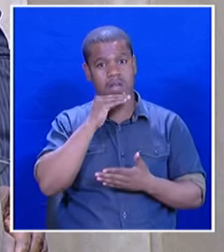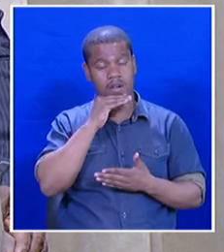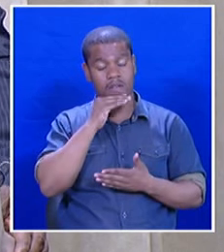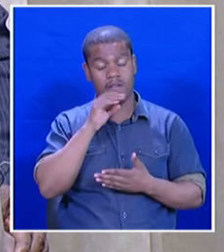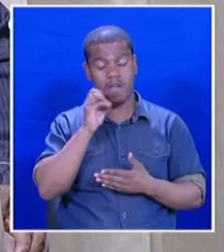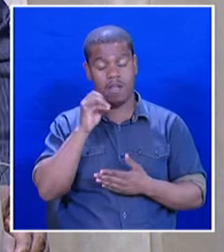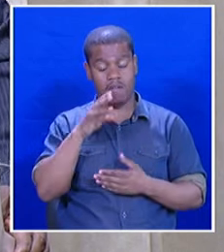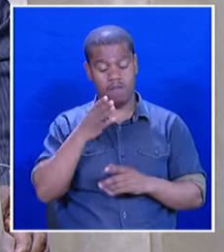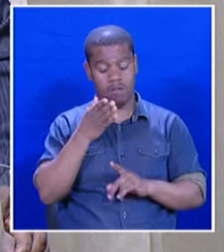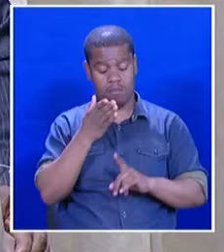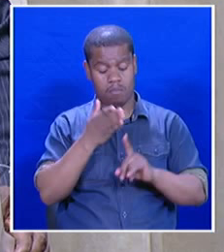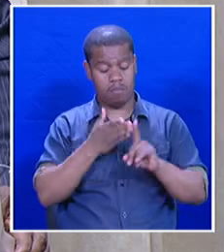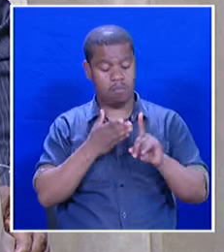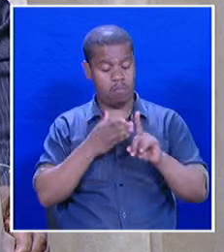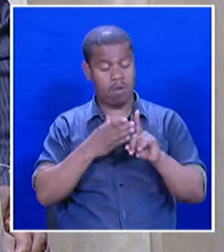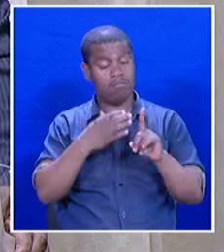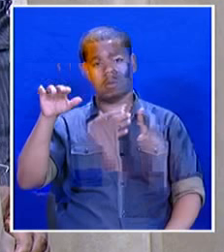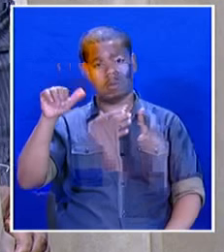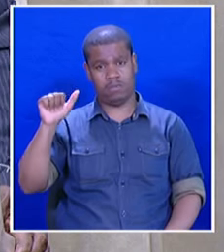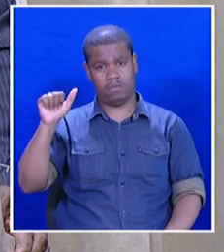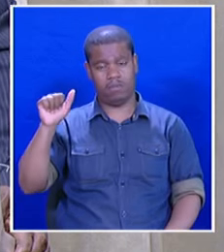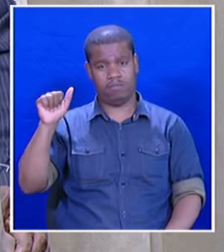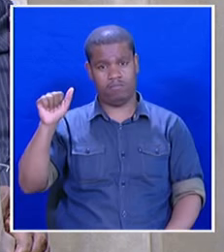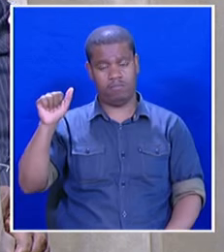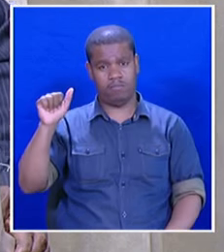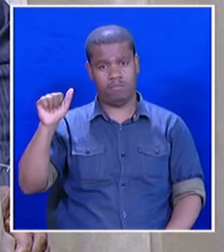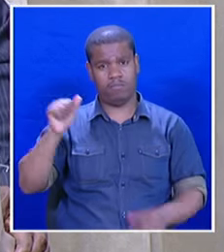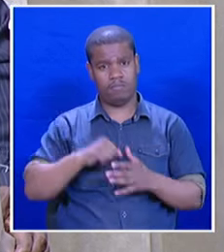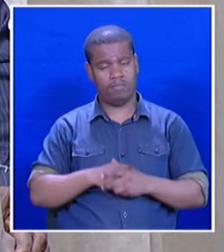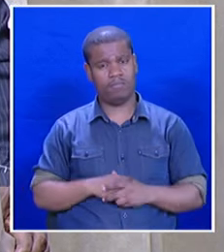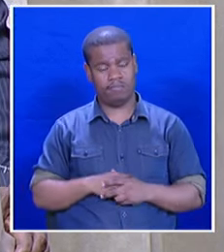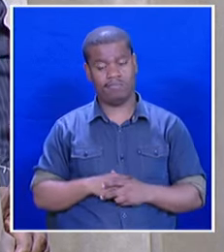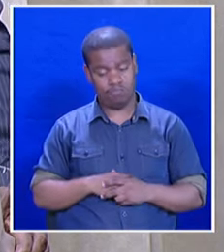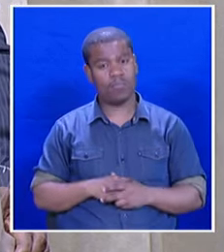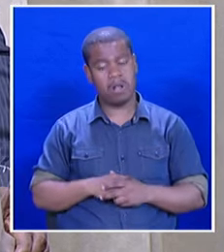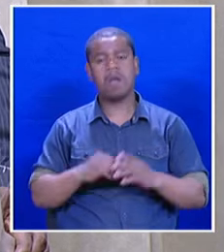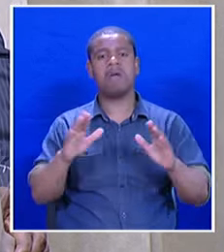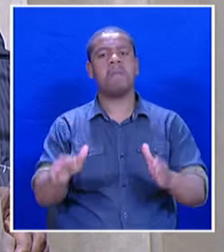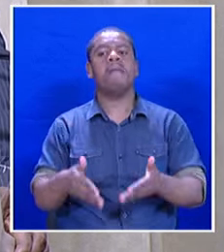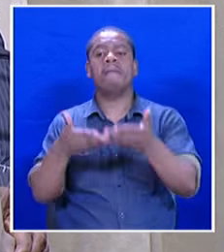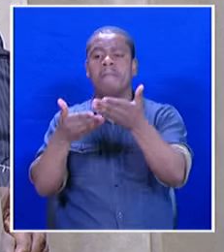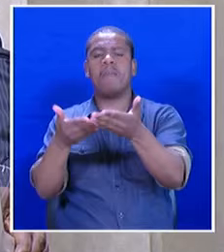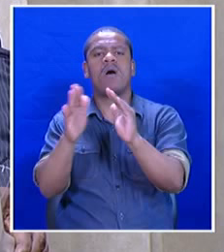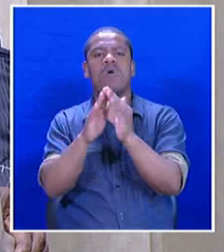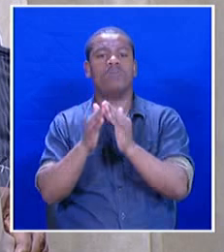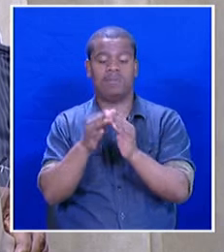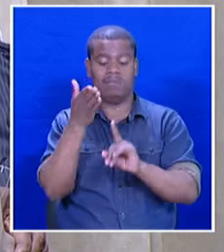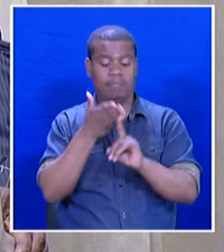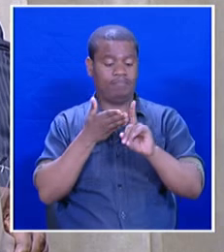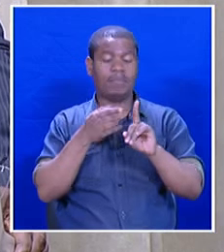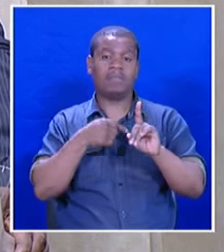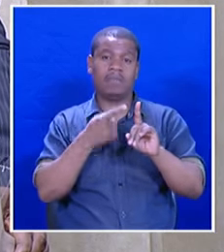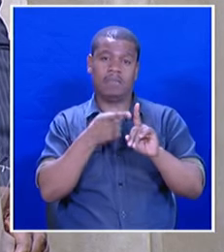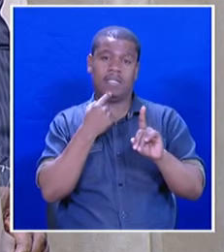put the State of the Nation to the nation, he did say that